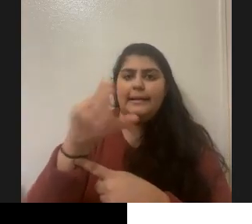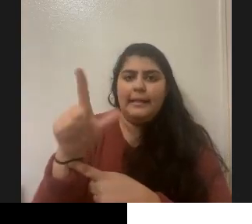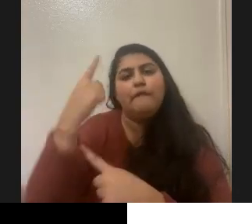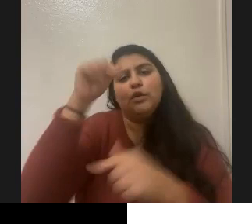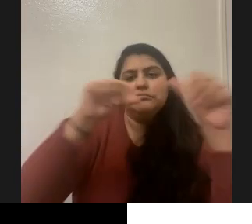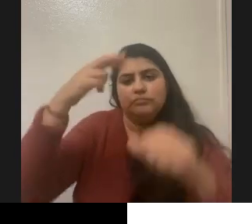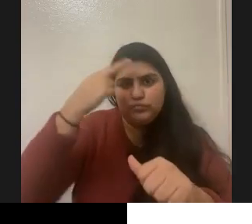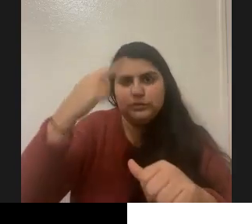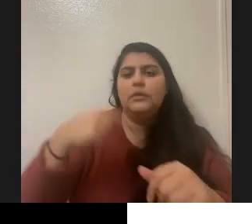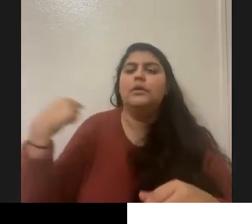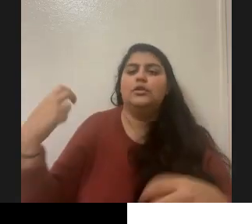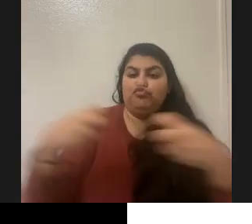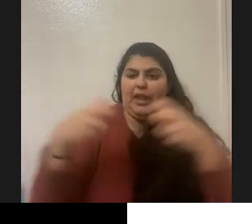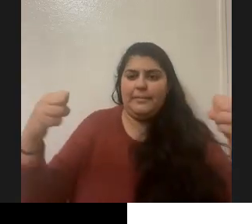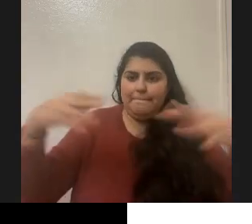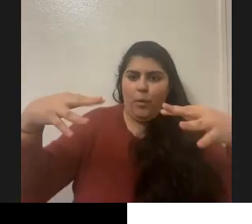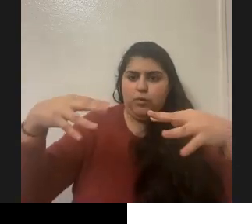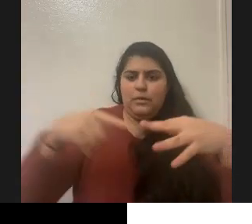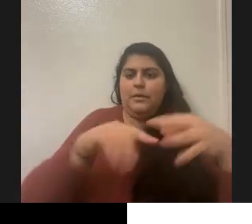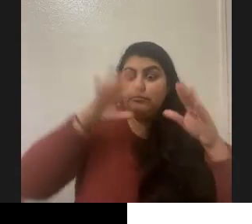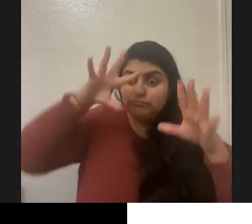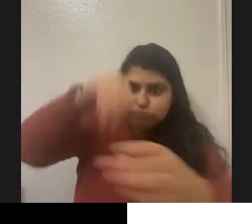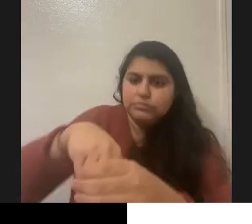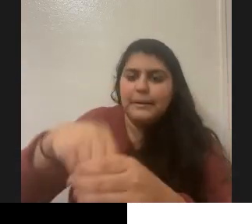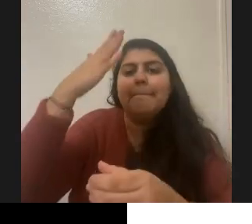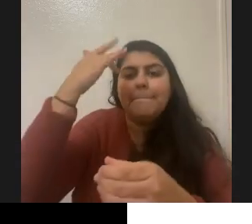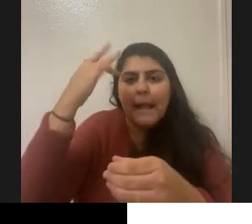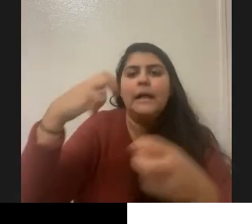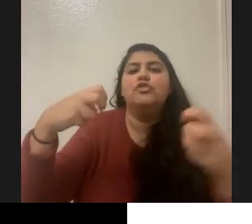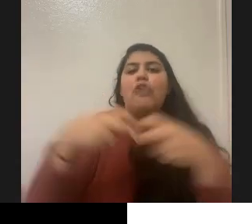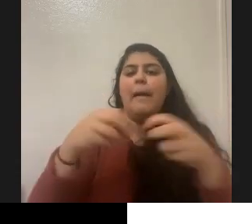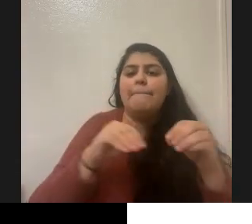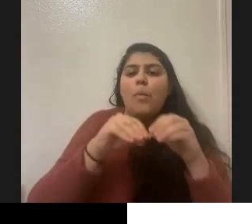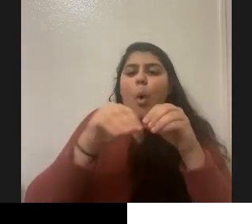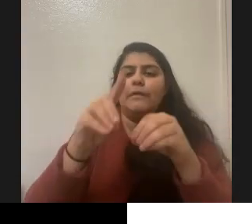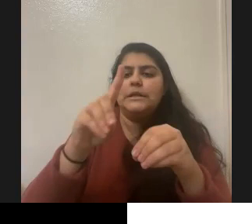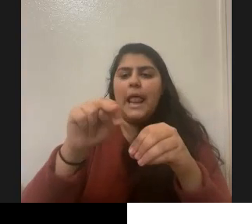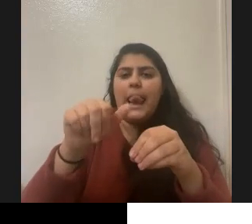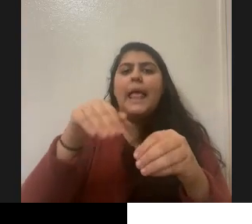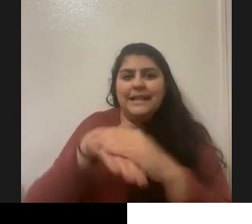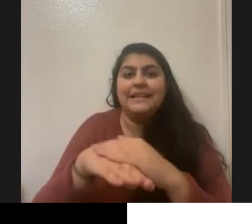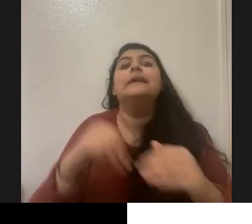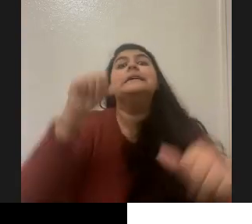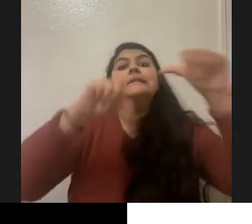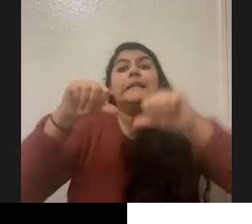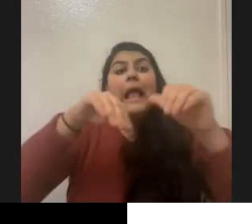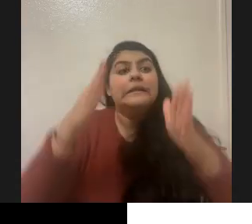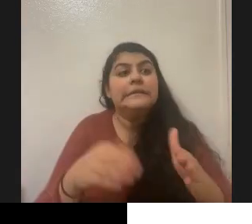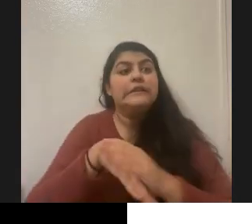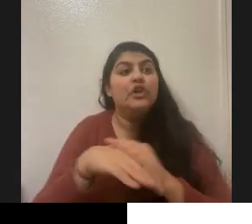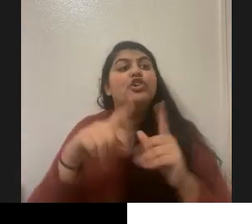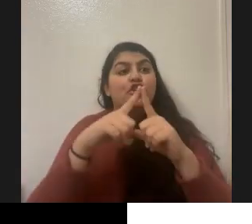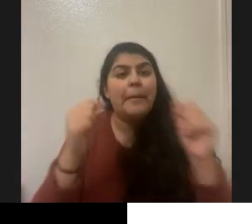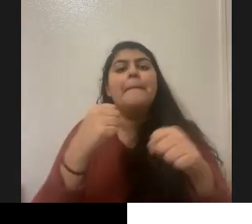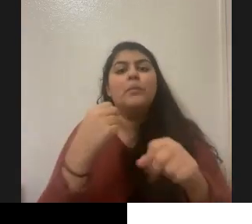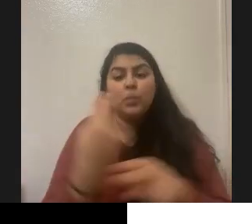do is shock it. And then it gets in there because the shock moves the DNA in there. And scientists in Japan used electric eels to make that